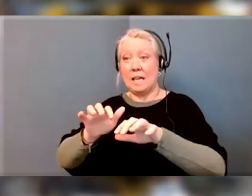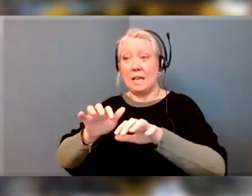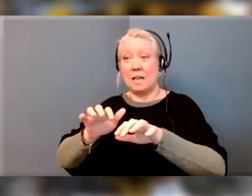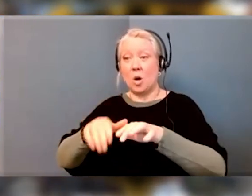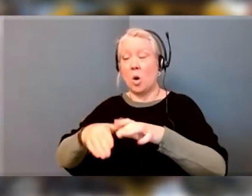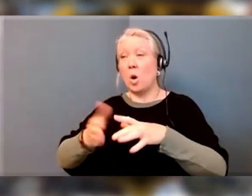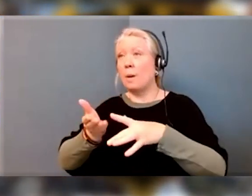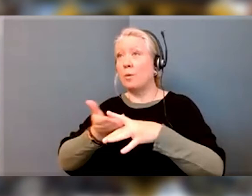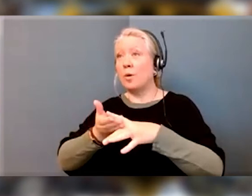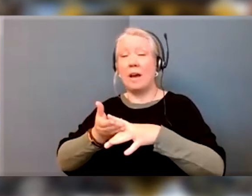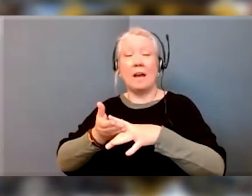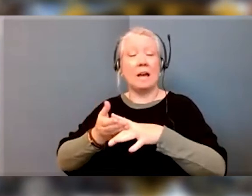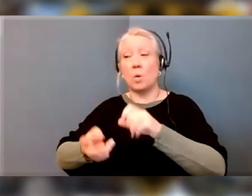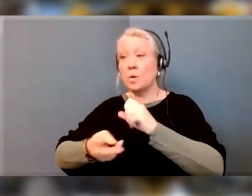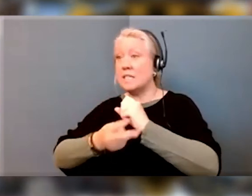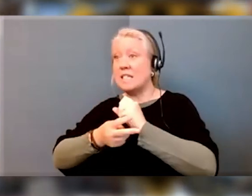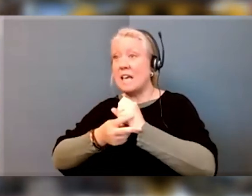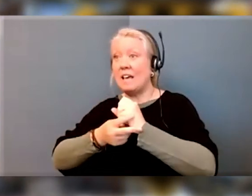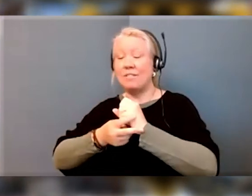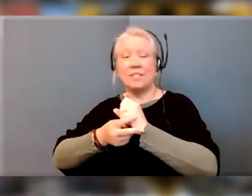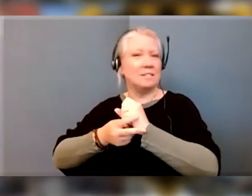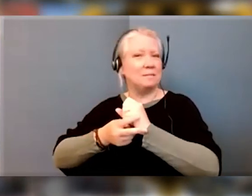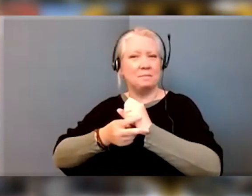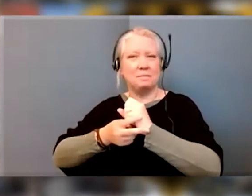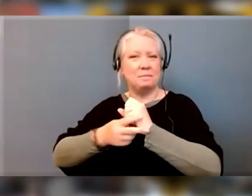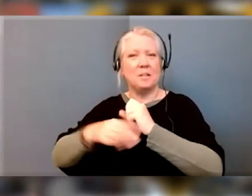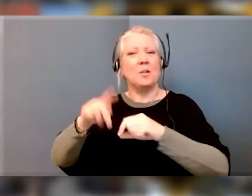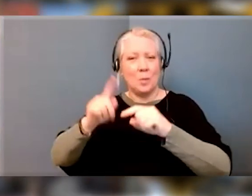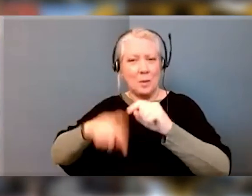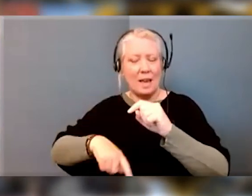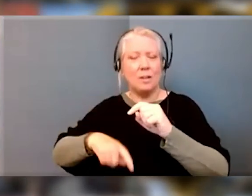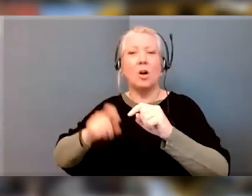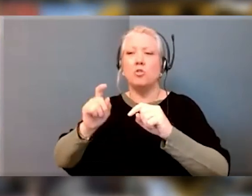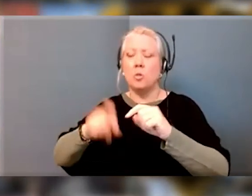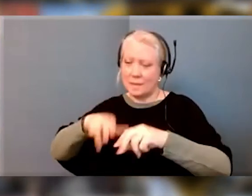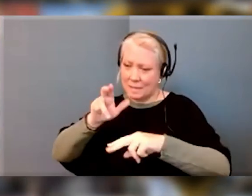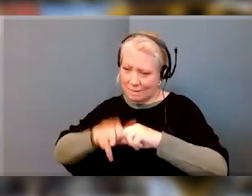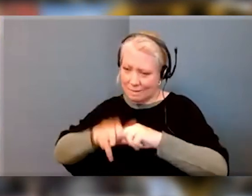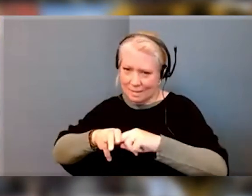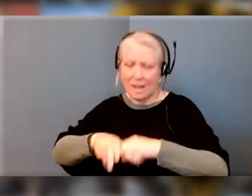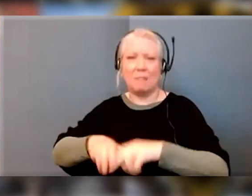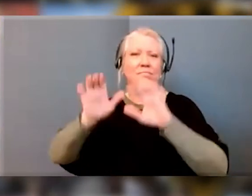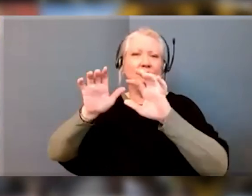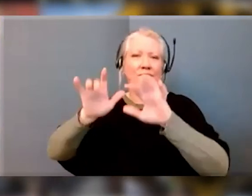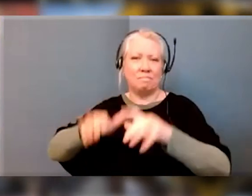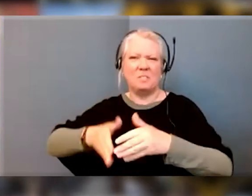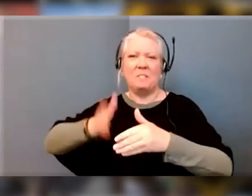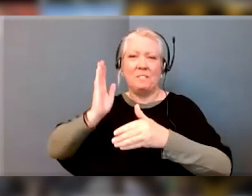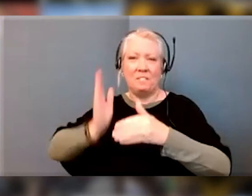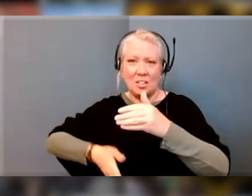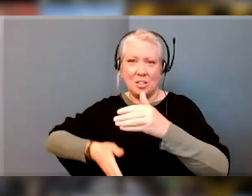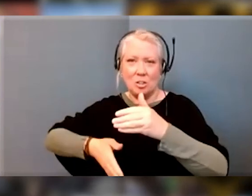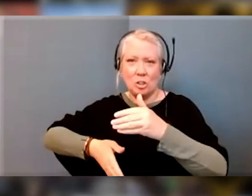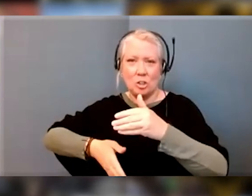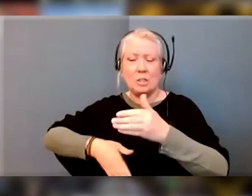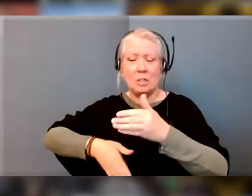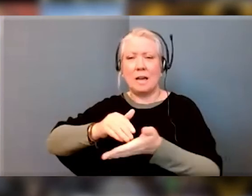the application. So you must sort of complete it all and then submit it to make sure that it all went